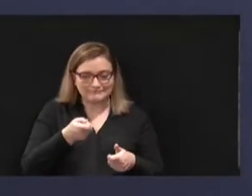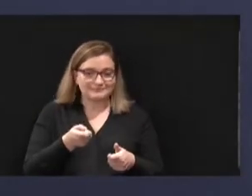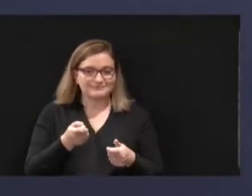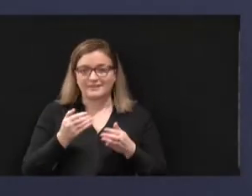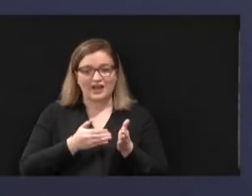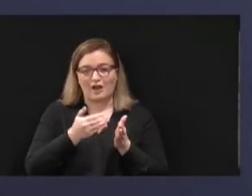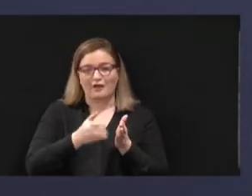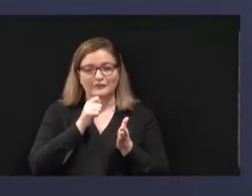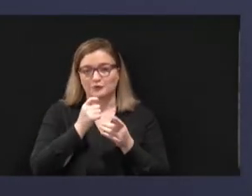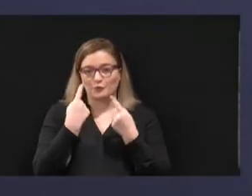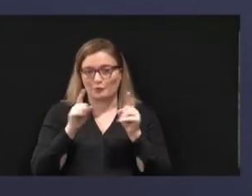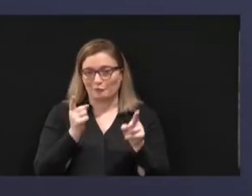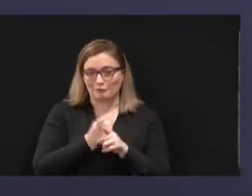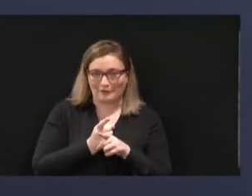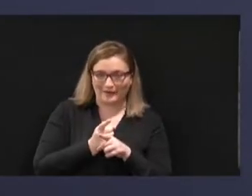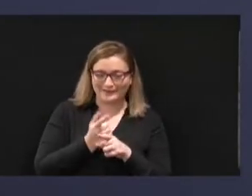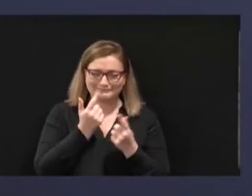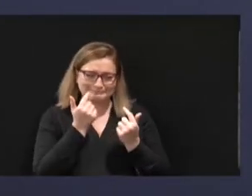don't work.